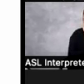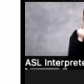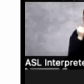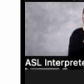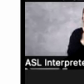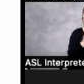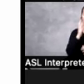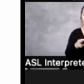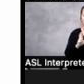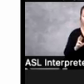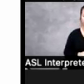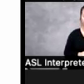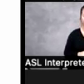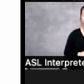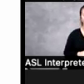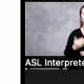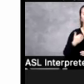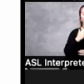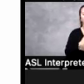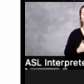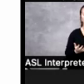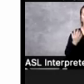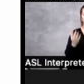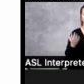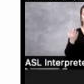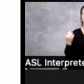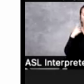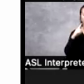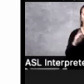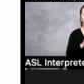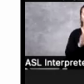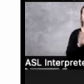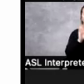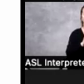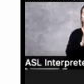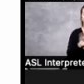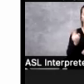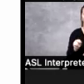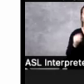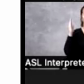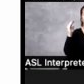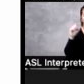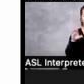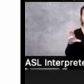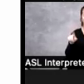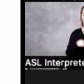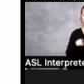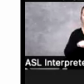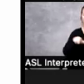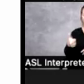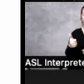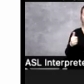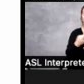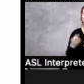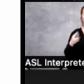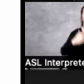And so we have some suggestions here for developing your own expectation document, and then there's other additional resources at the end